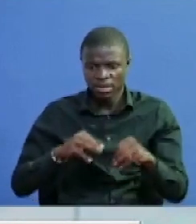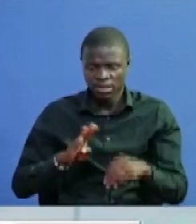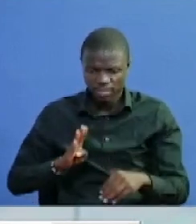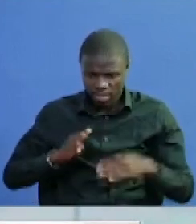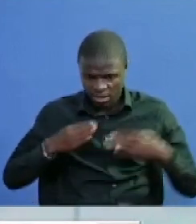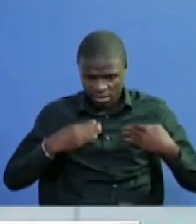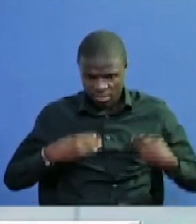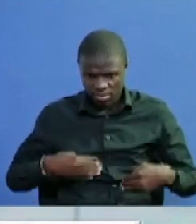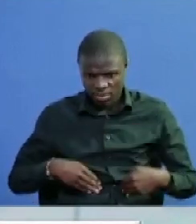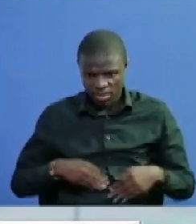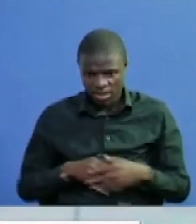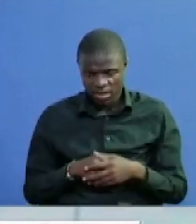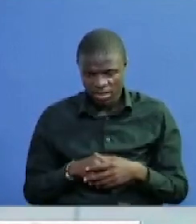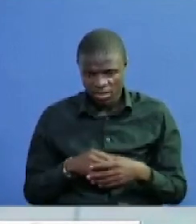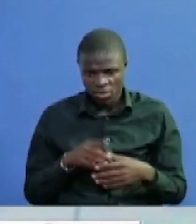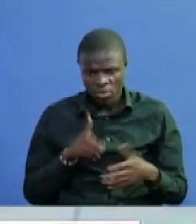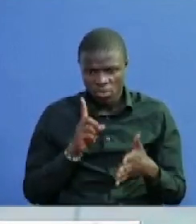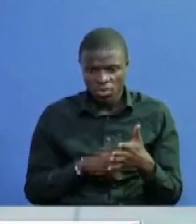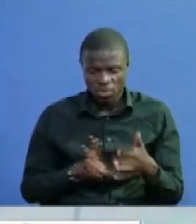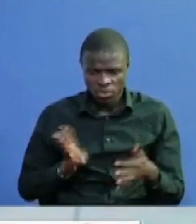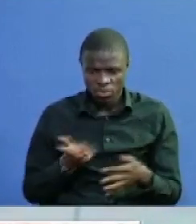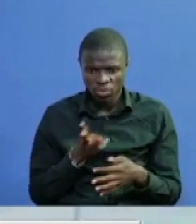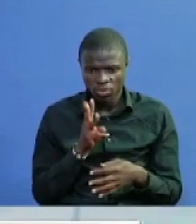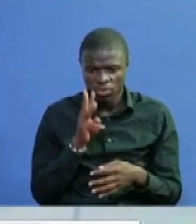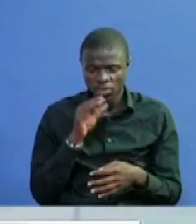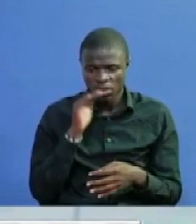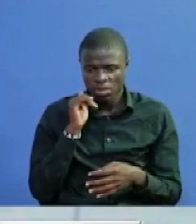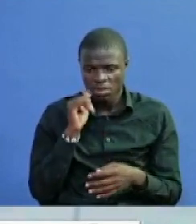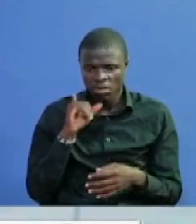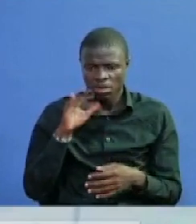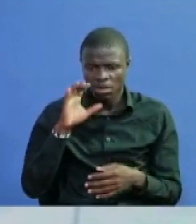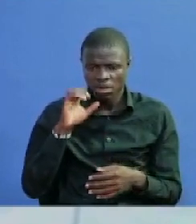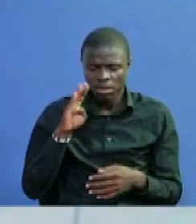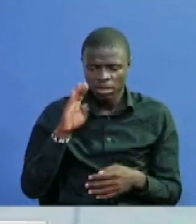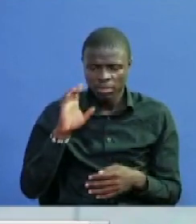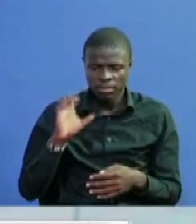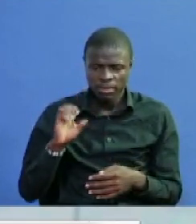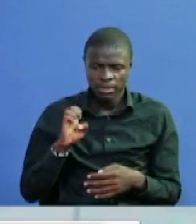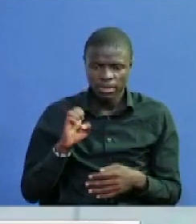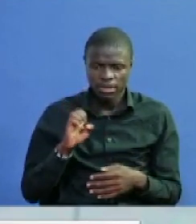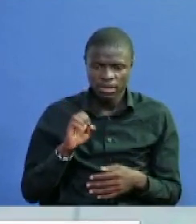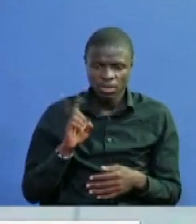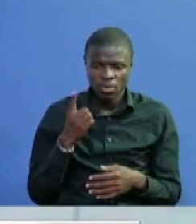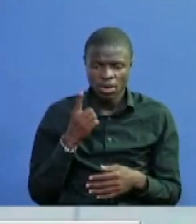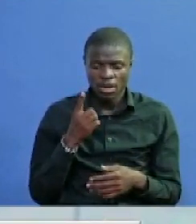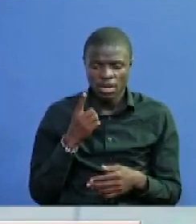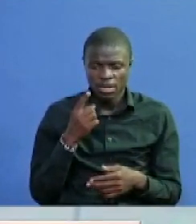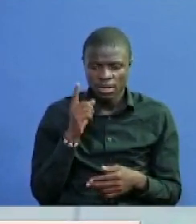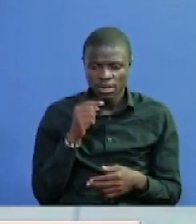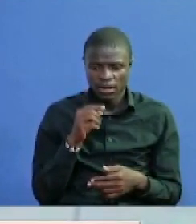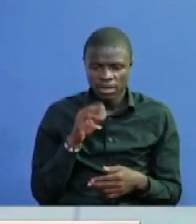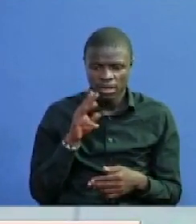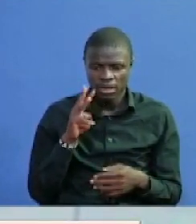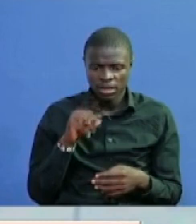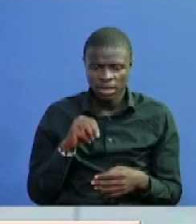we currently call the Independent Electoral and Boundaries Commission, one that can deliver. And if I were to share